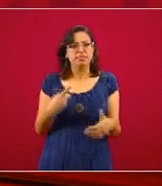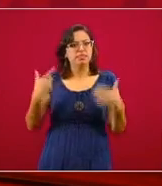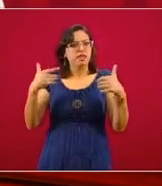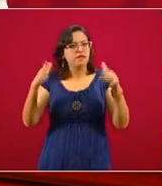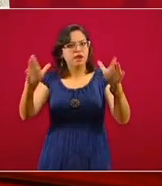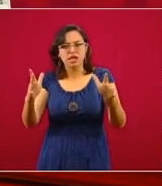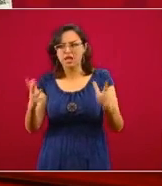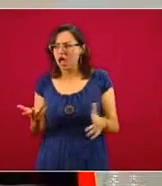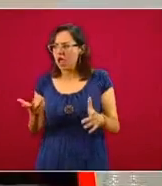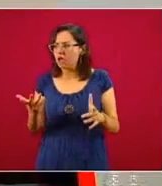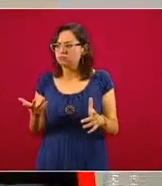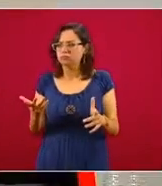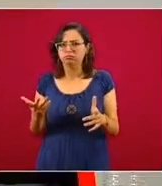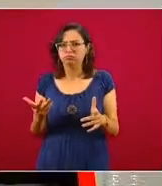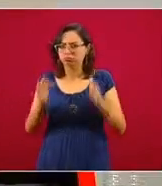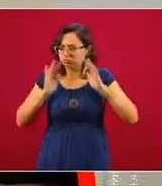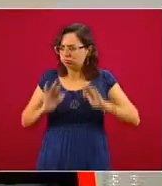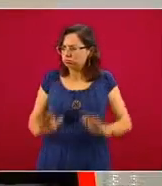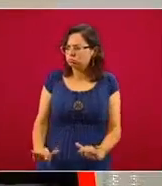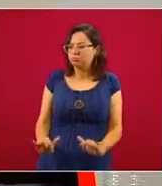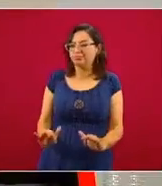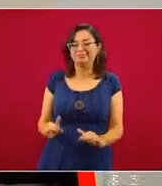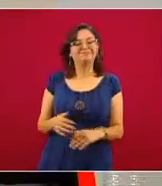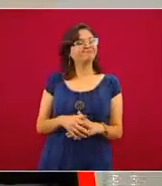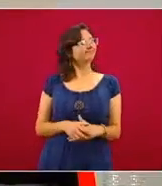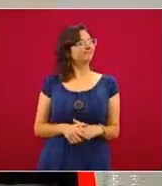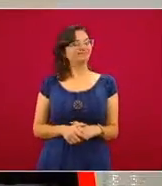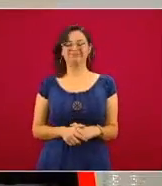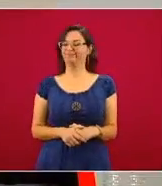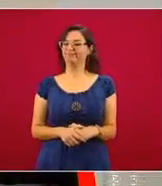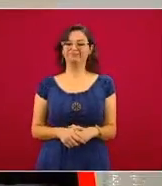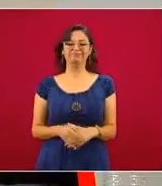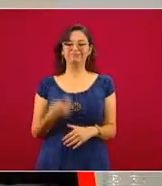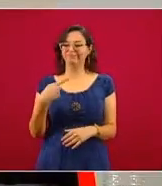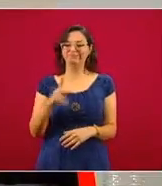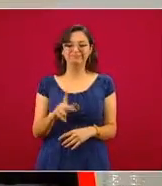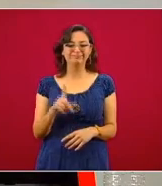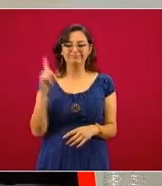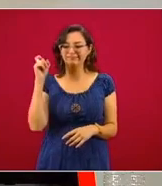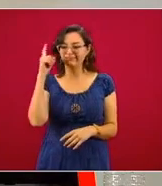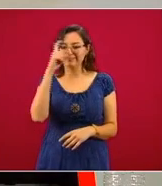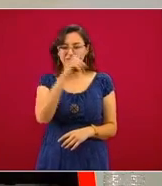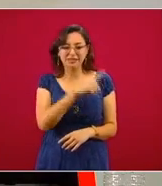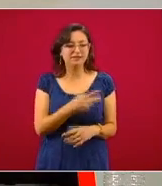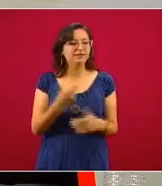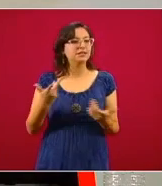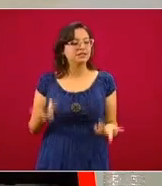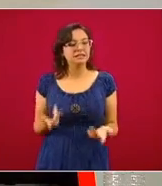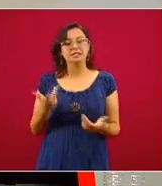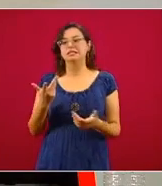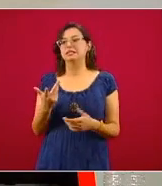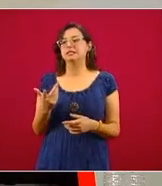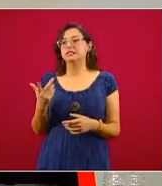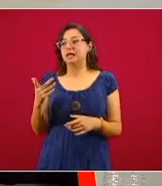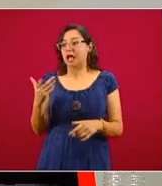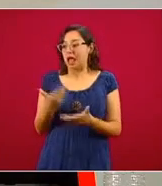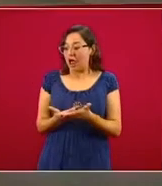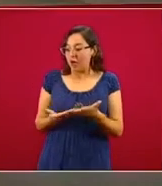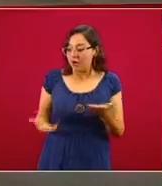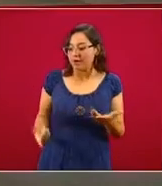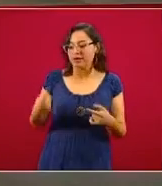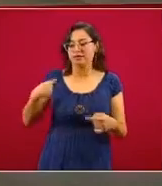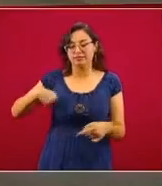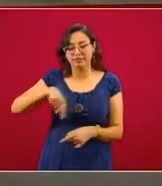up. But it's just not like that. Today, from what we've been working on over